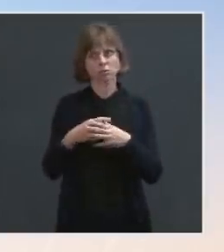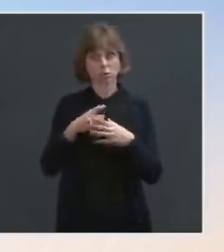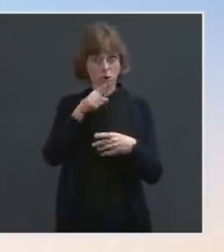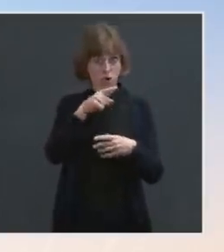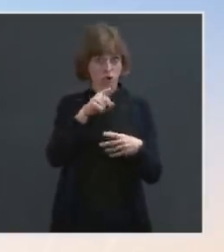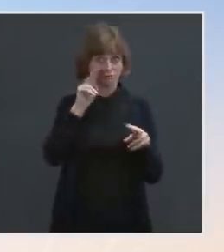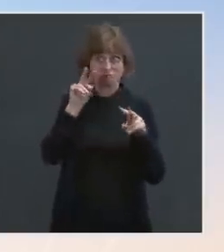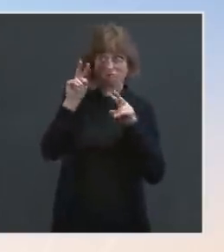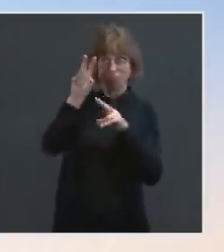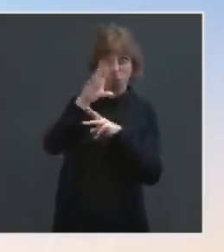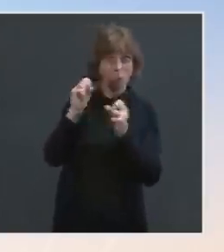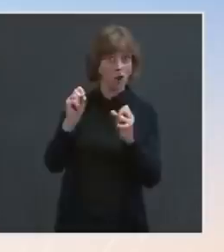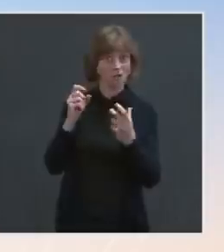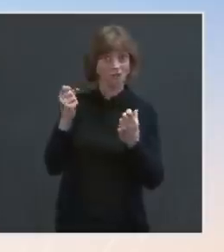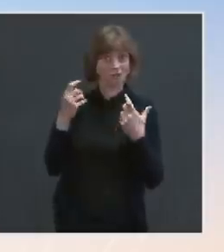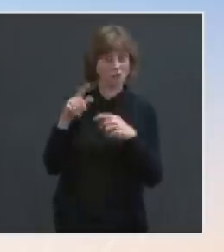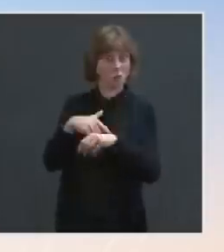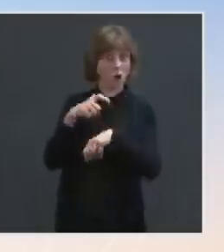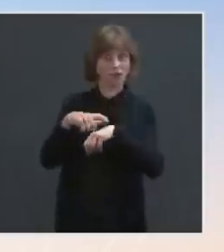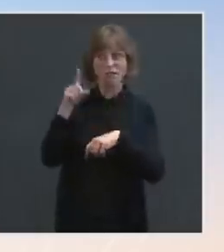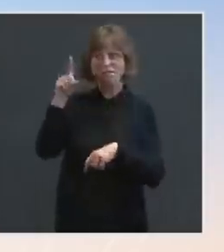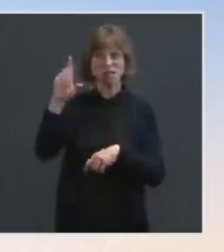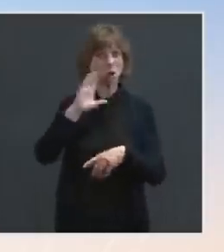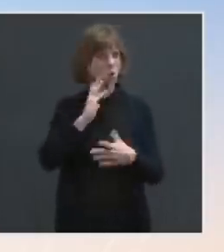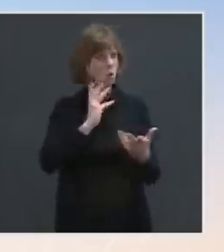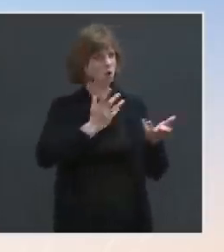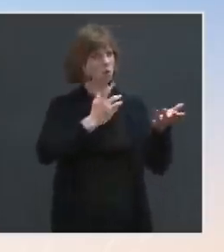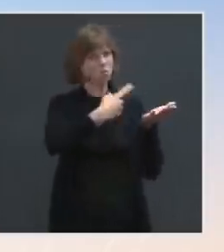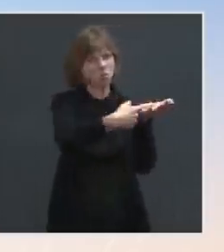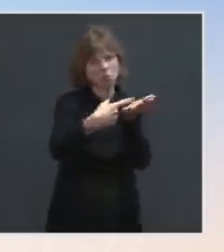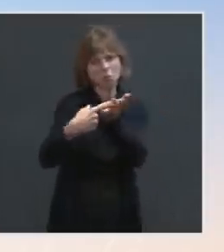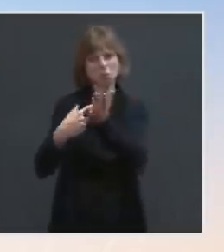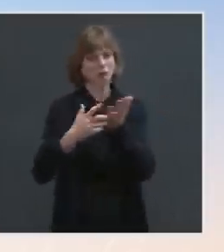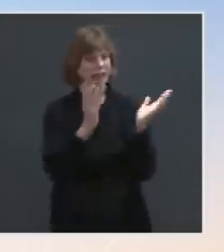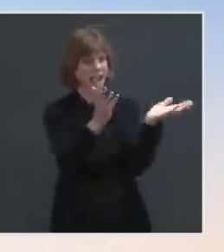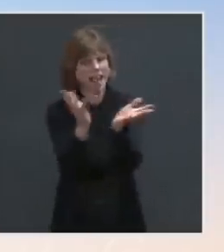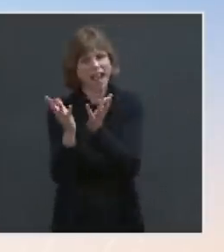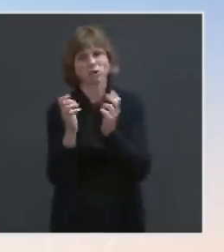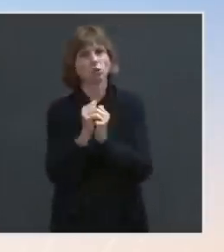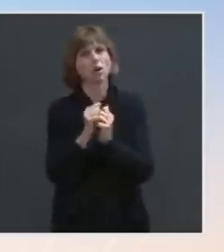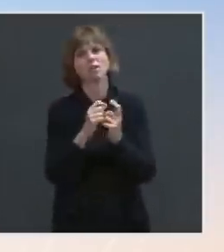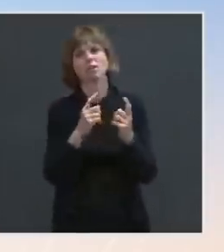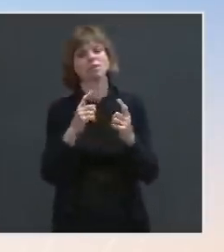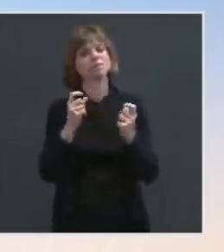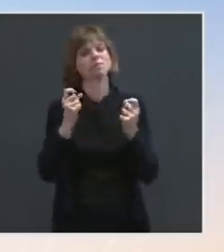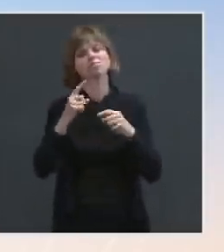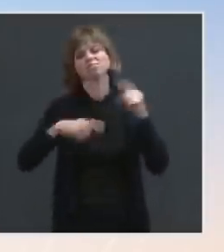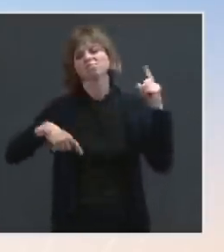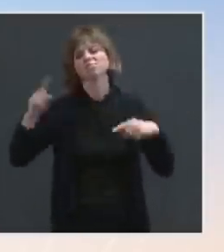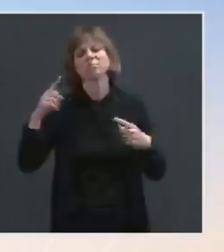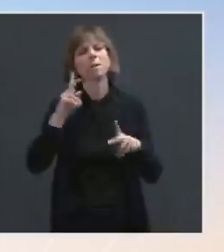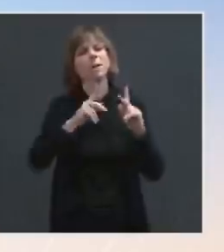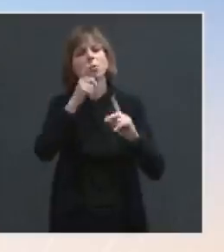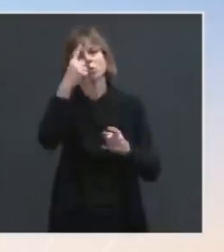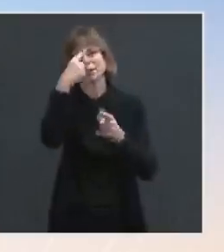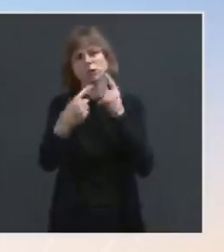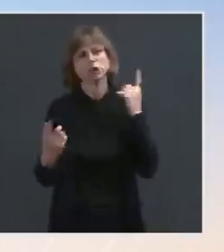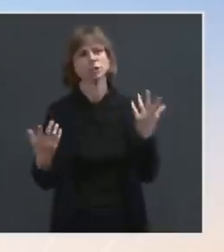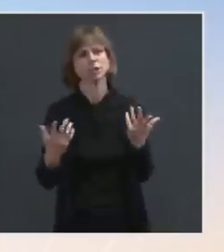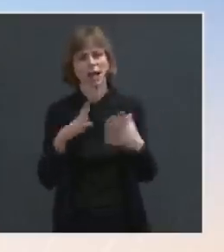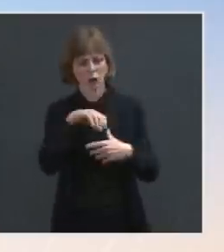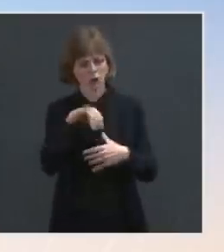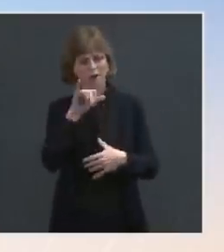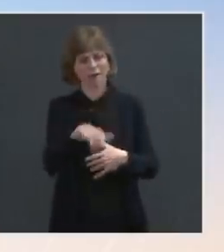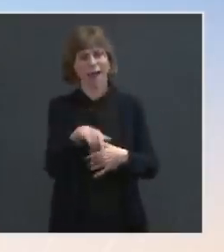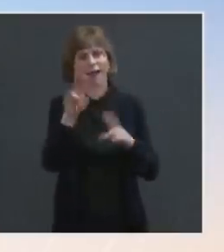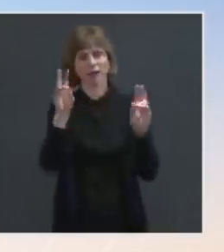time, Mary, as you all have. He's going to engage with and talk with people who disagree with him on a range of issues, including this one. But he believes that if we're